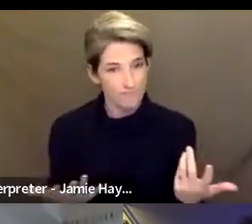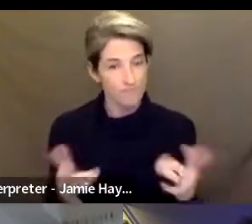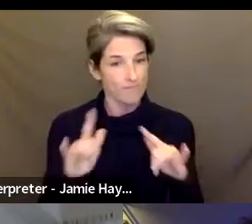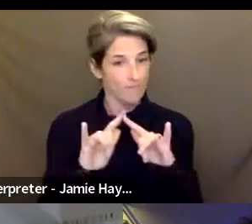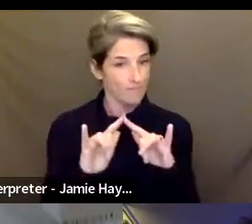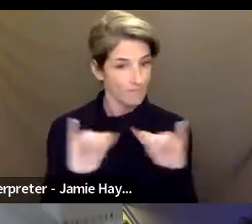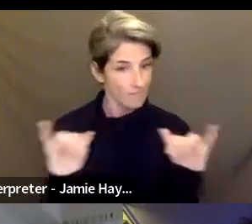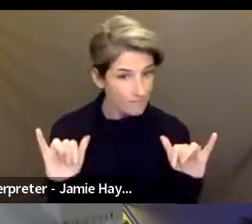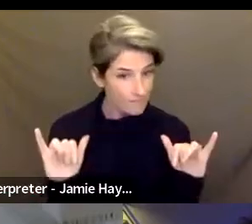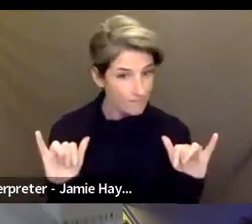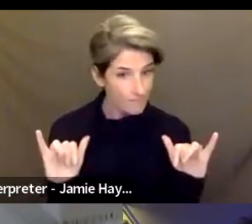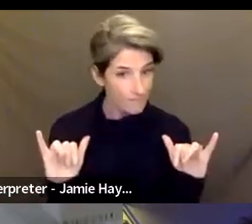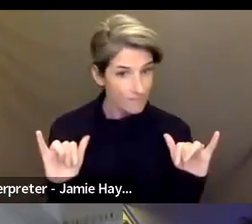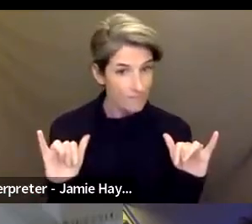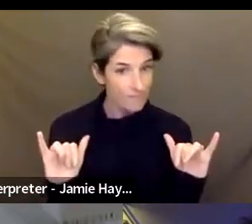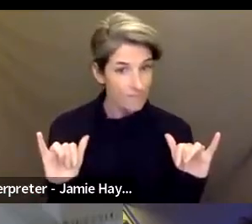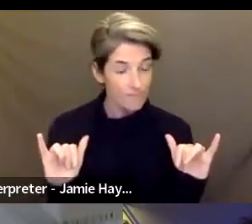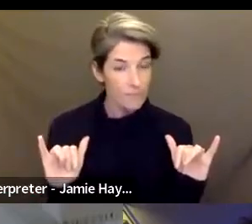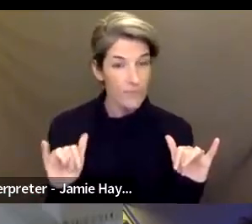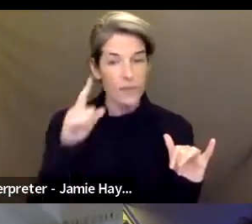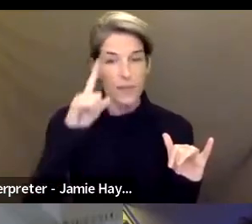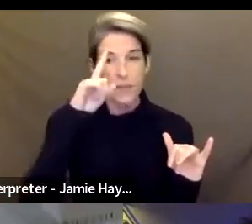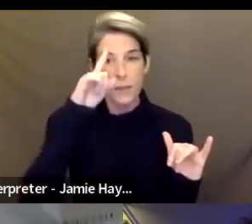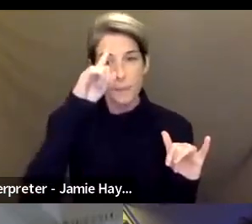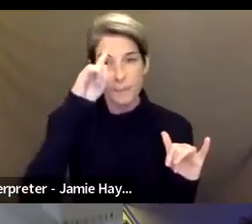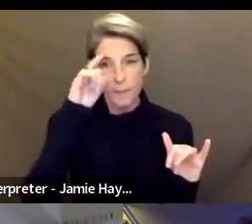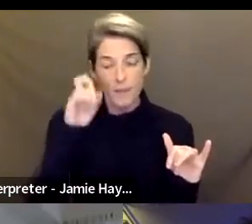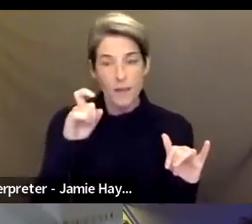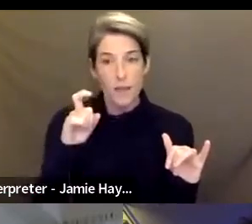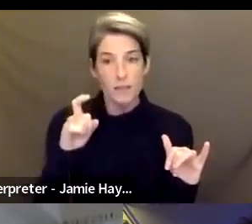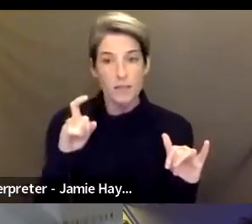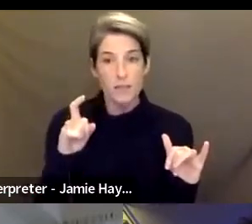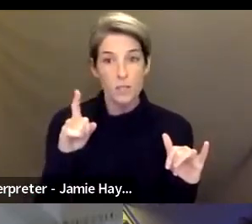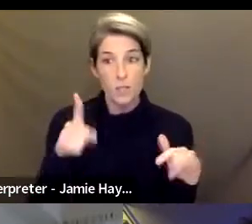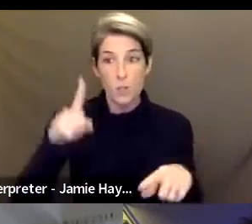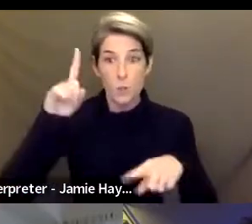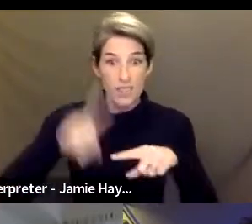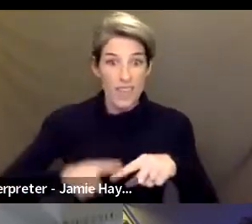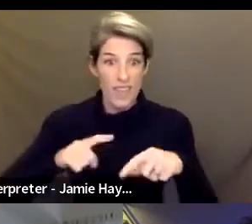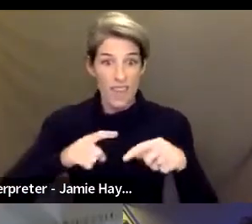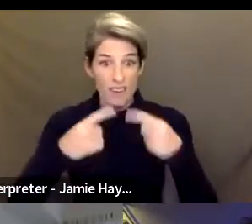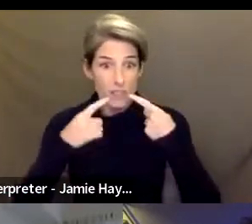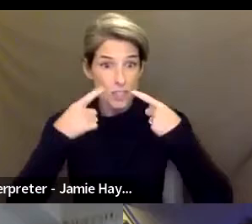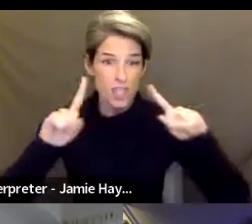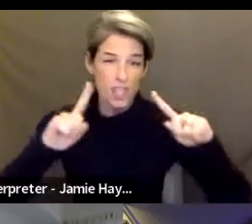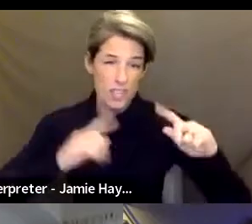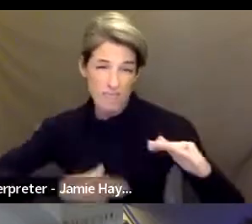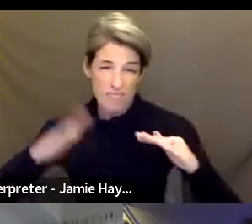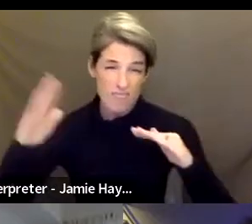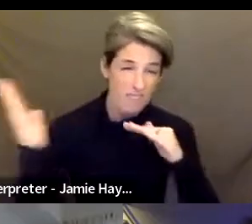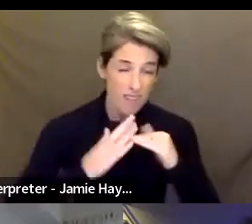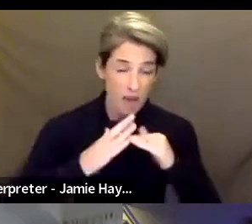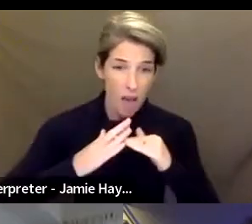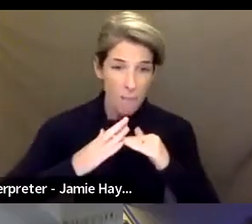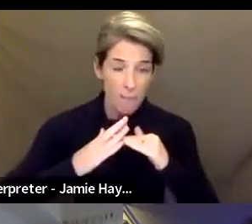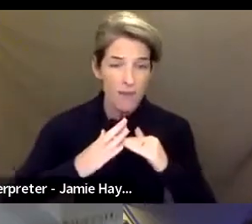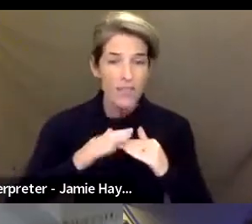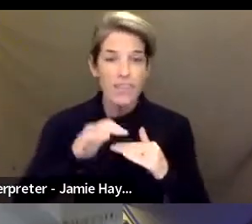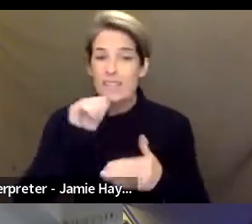However, just because you can't do the most doesn't mean that you shouldn't do the least.